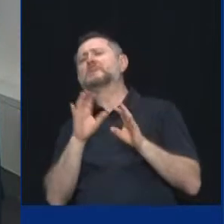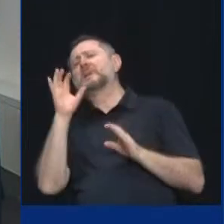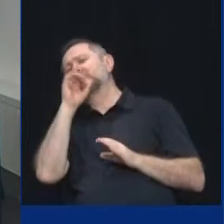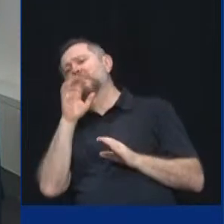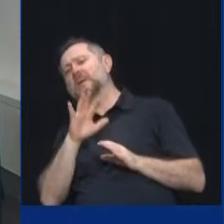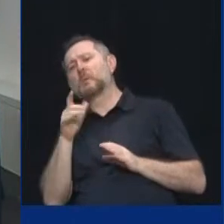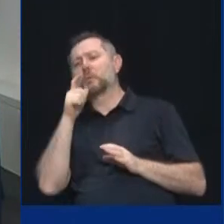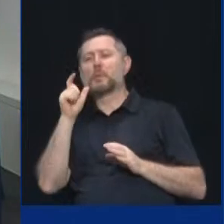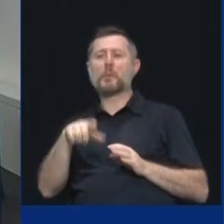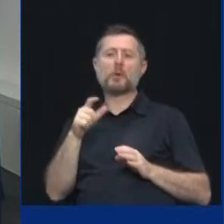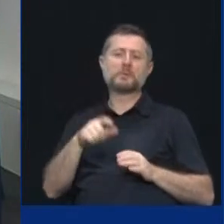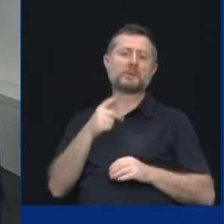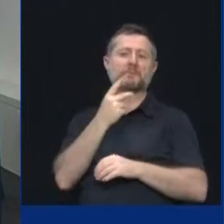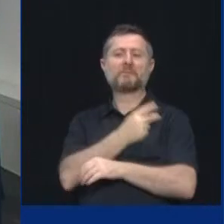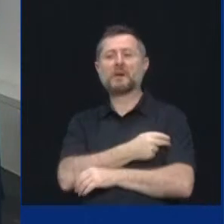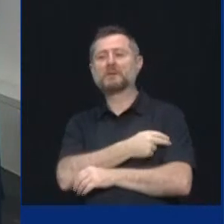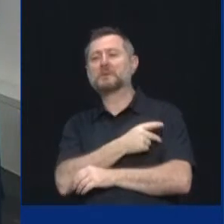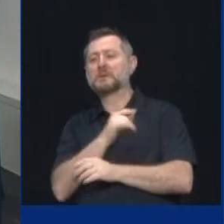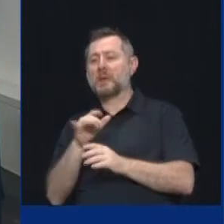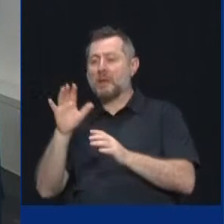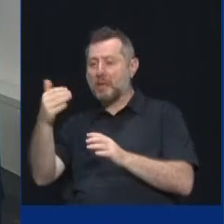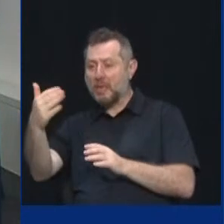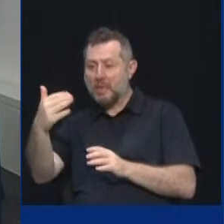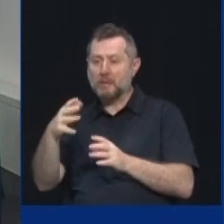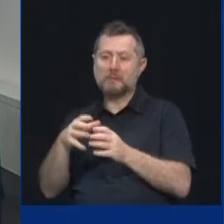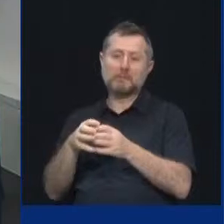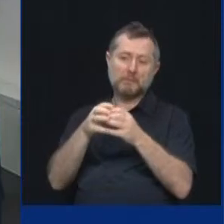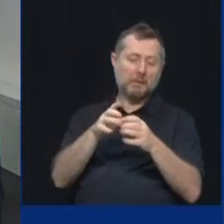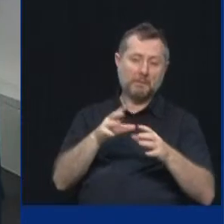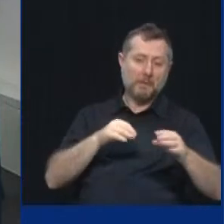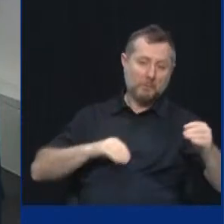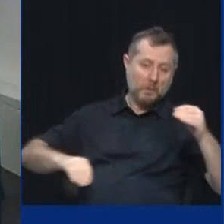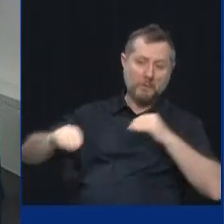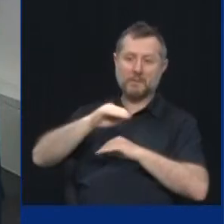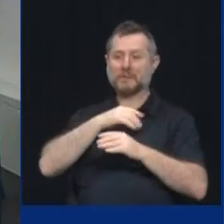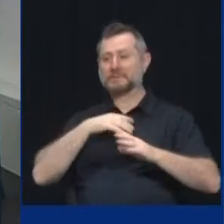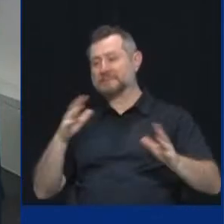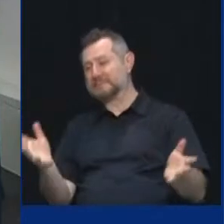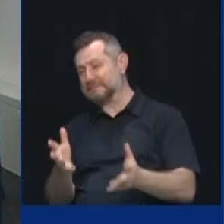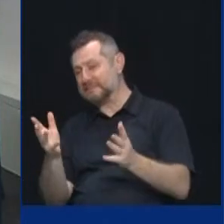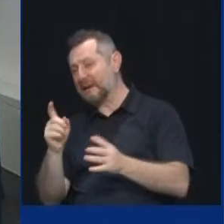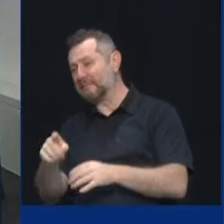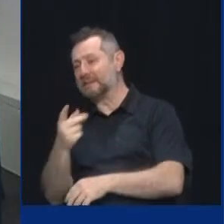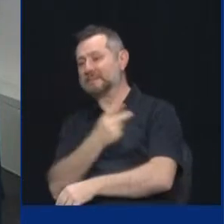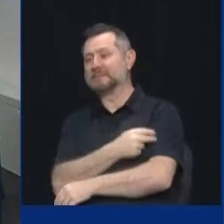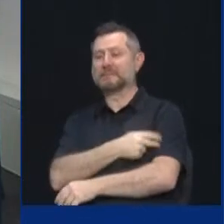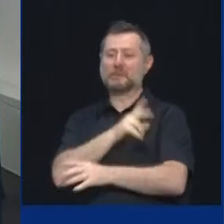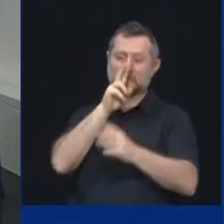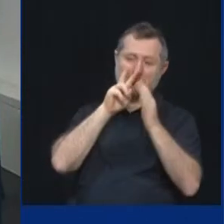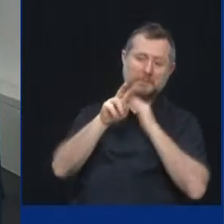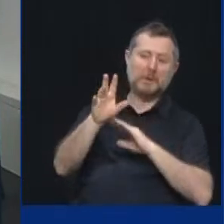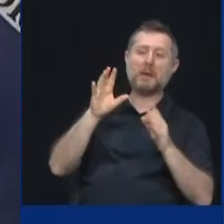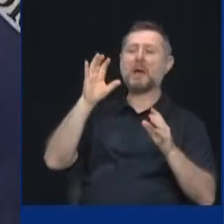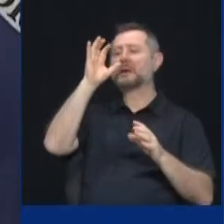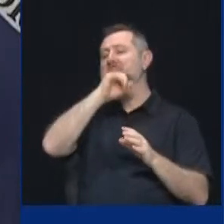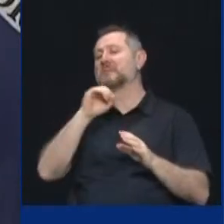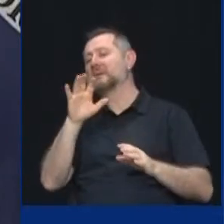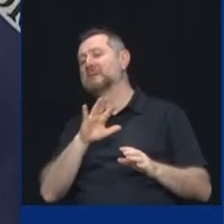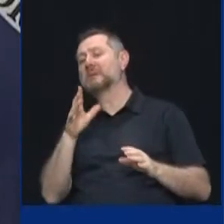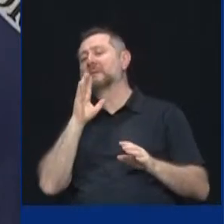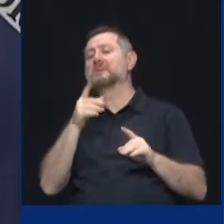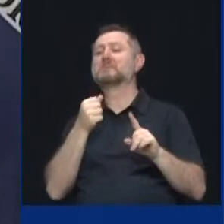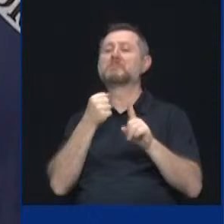redeploy resources and try to get those who are not vaccinated, but do you have any estimate of when we might be able to hit the 70%?